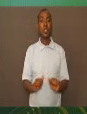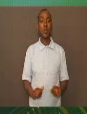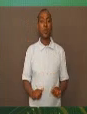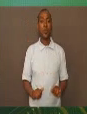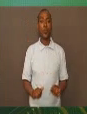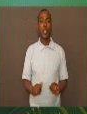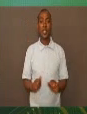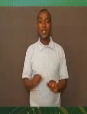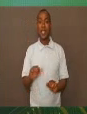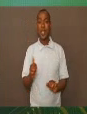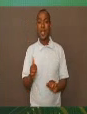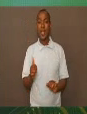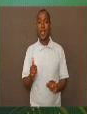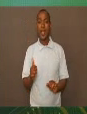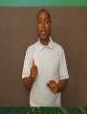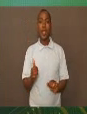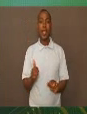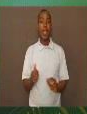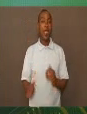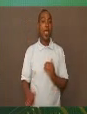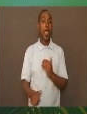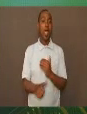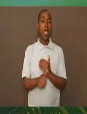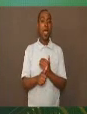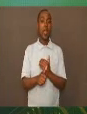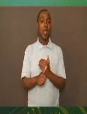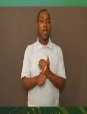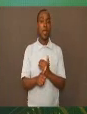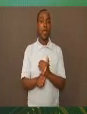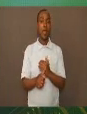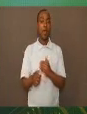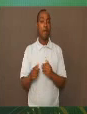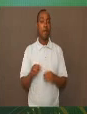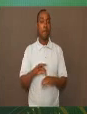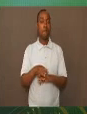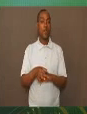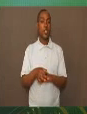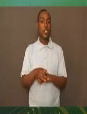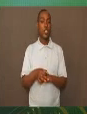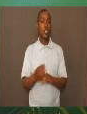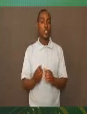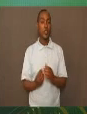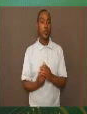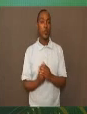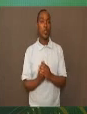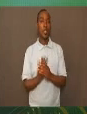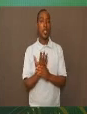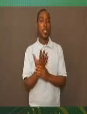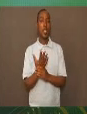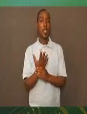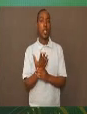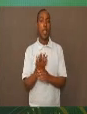and, worse, can risk having the untreated infection develop into a